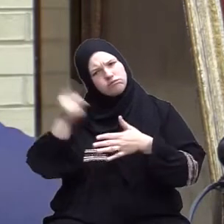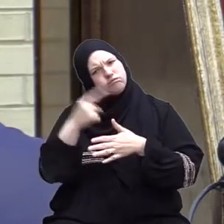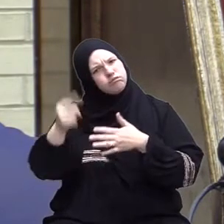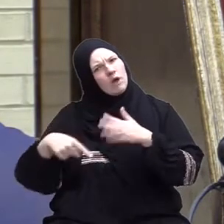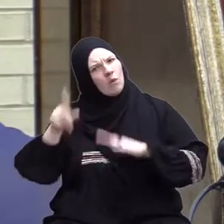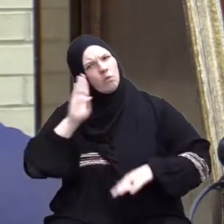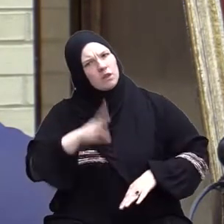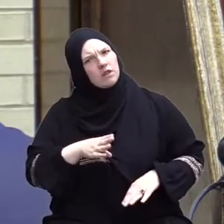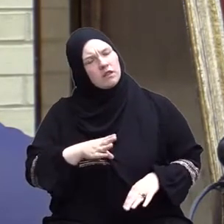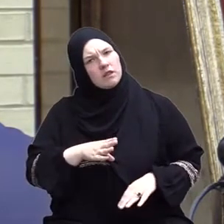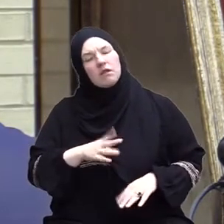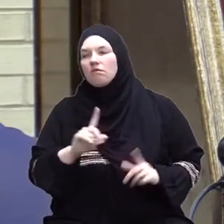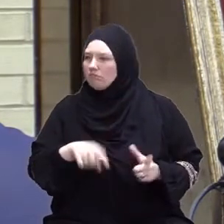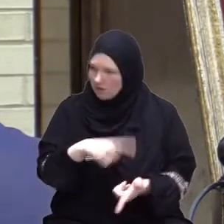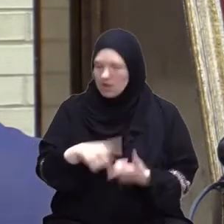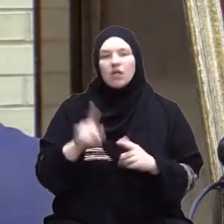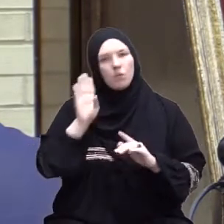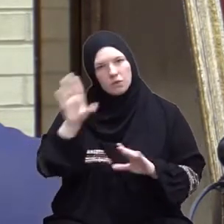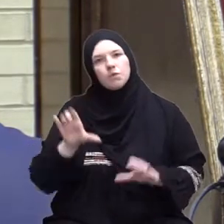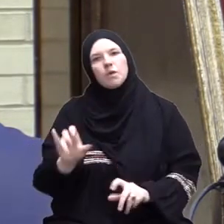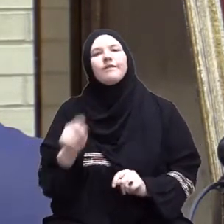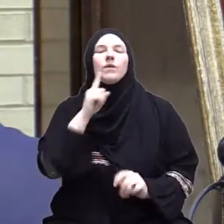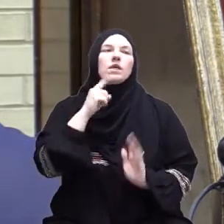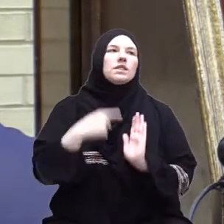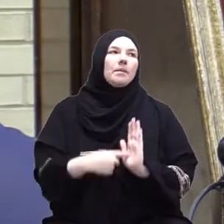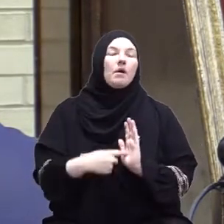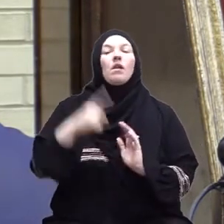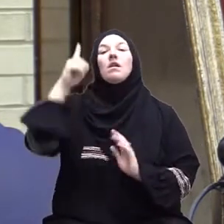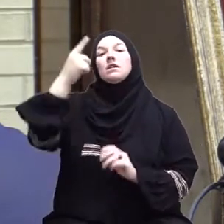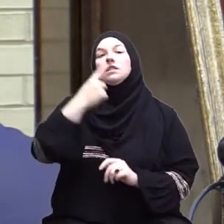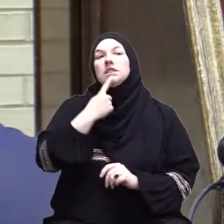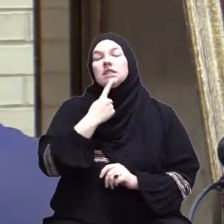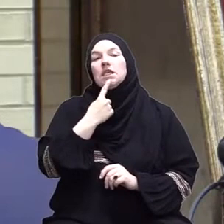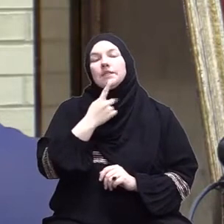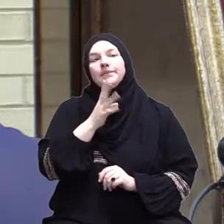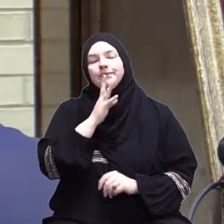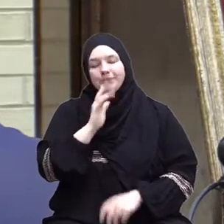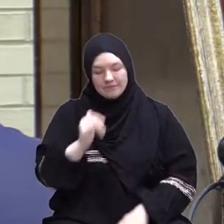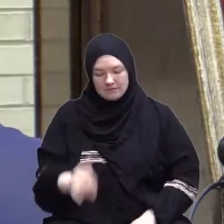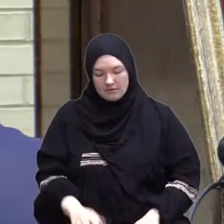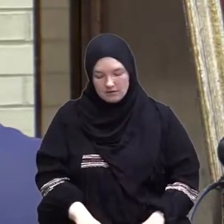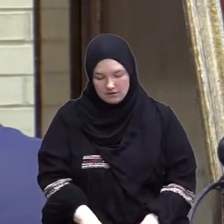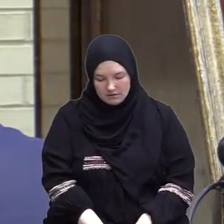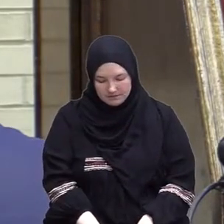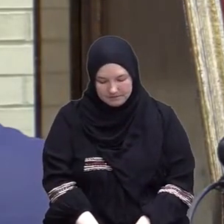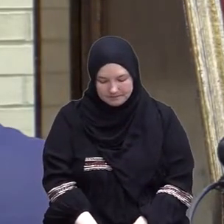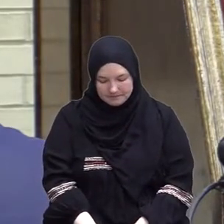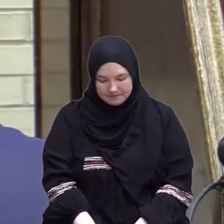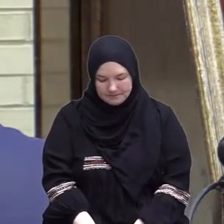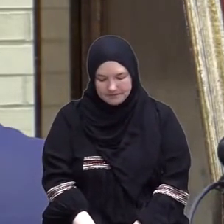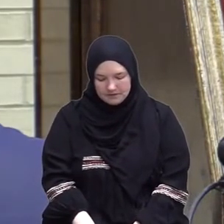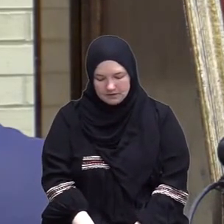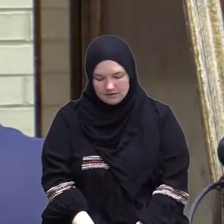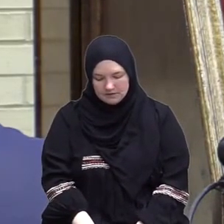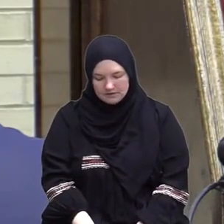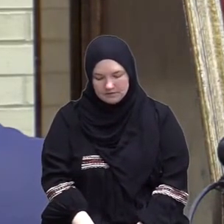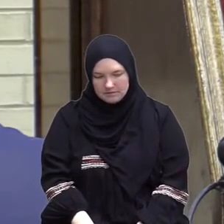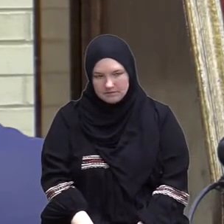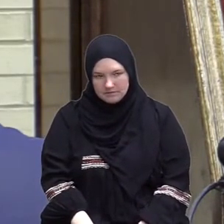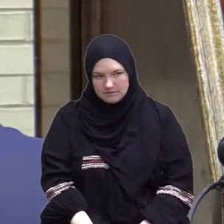He takes upon Himself. For example, Allah says, "Ud'uni astajib lakum." His